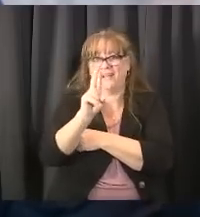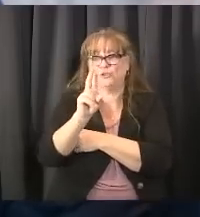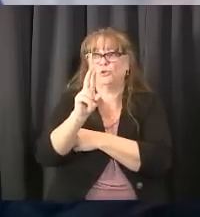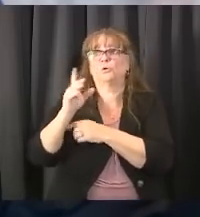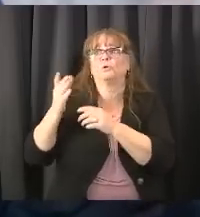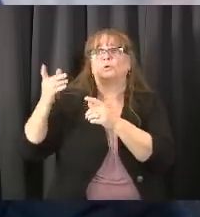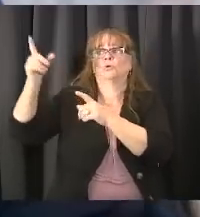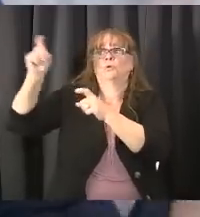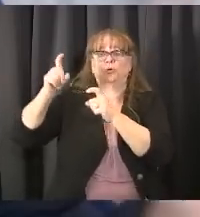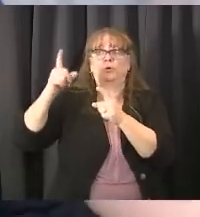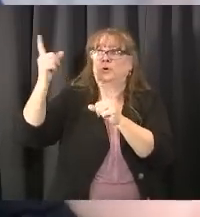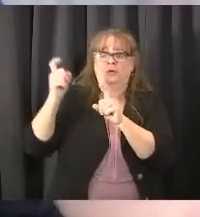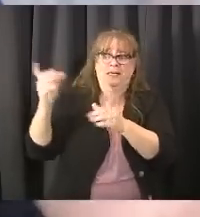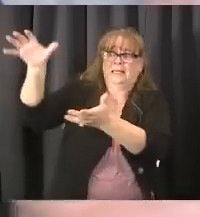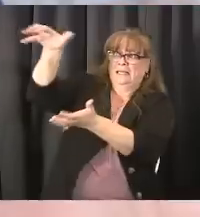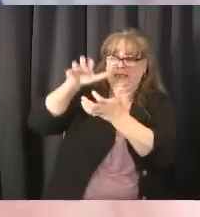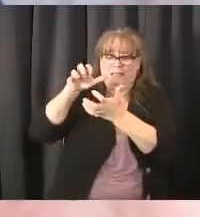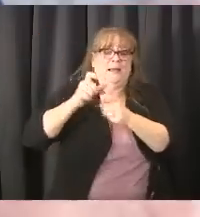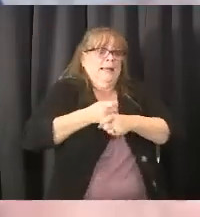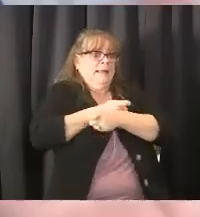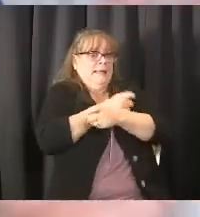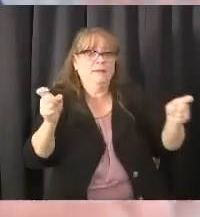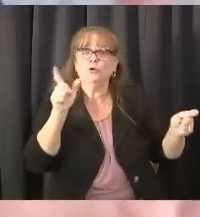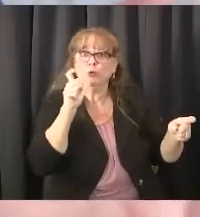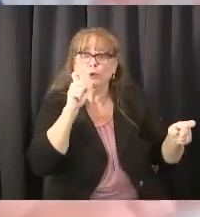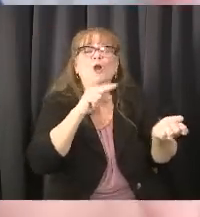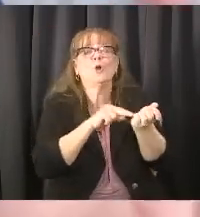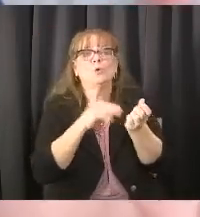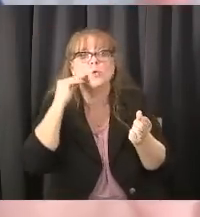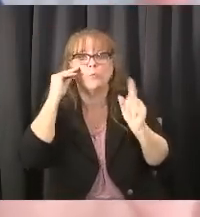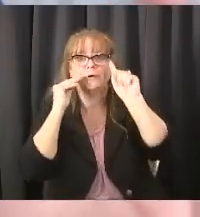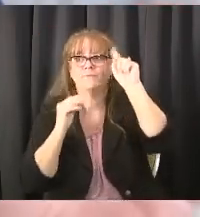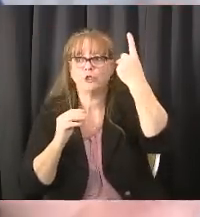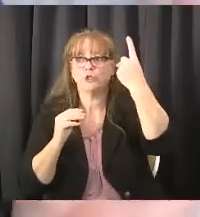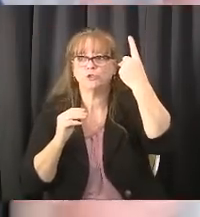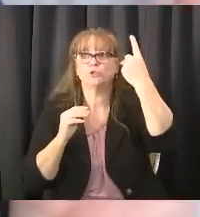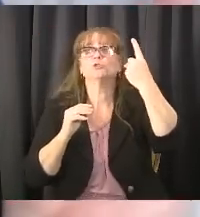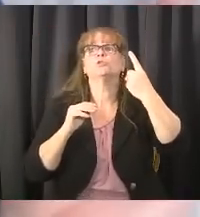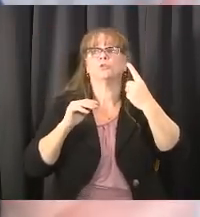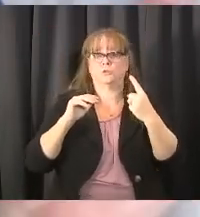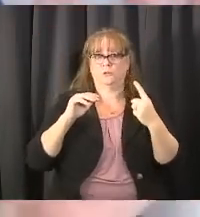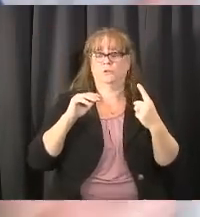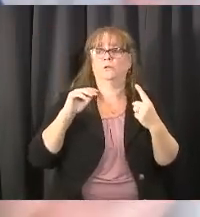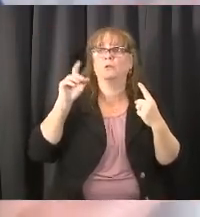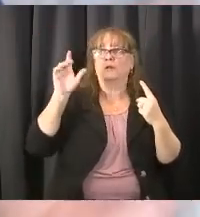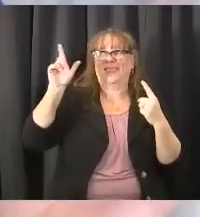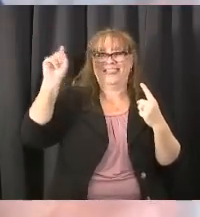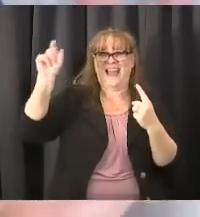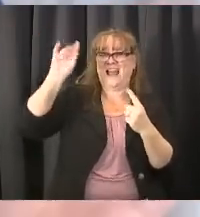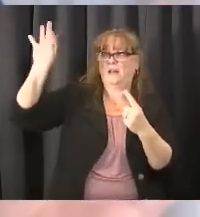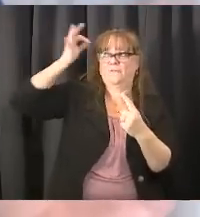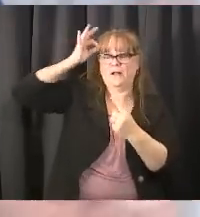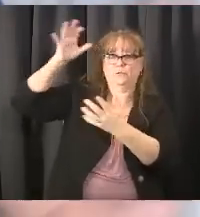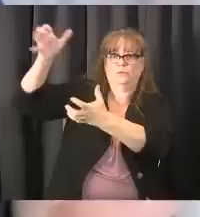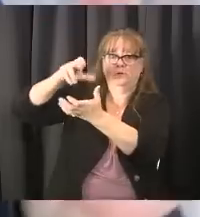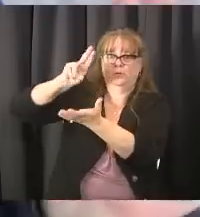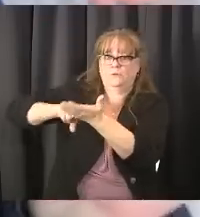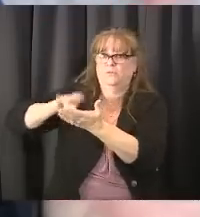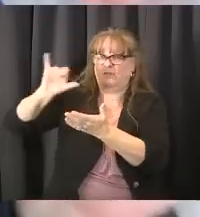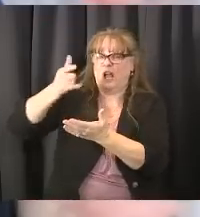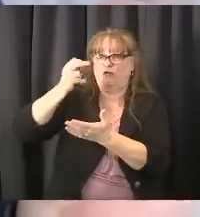federal government under contract. So the state's net allocation of vaccine for this week is about 16,380 doses of